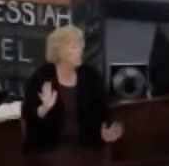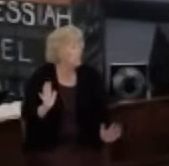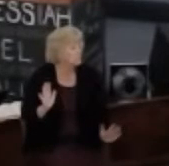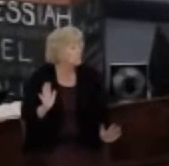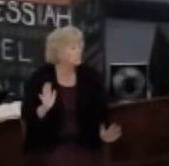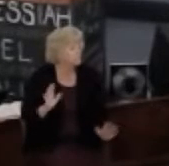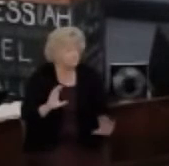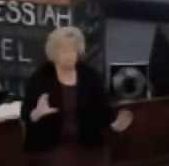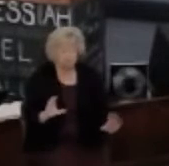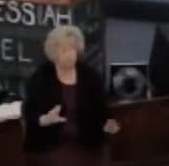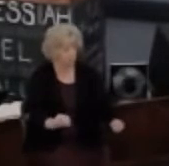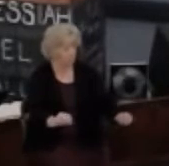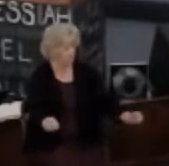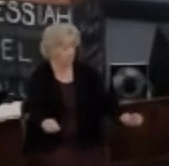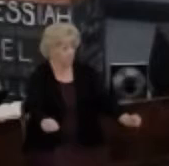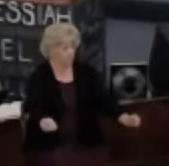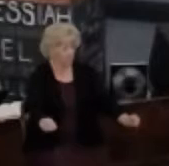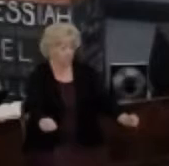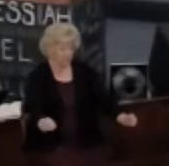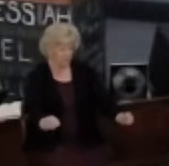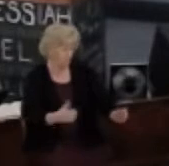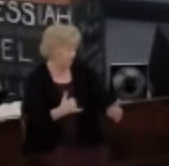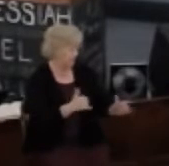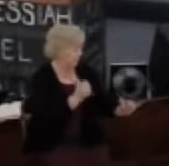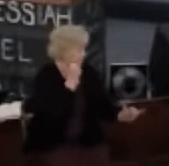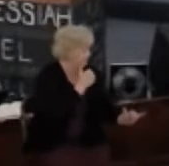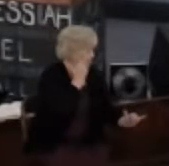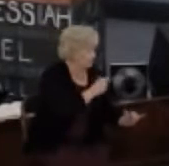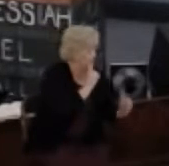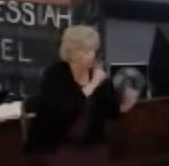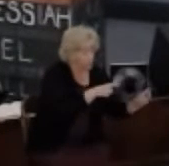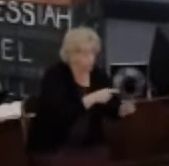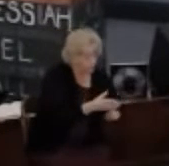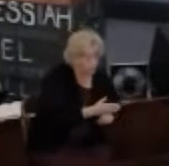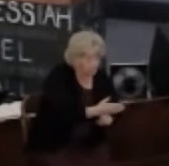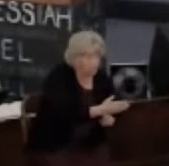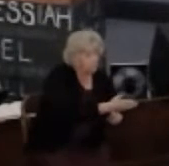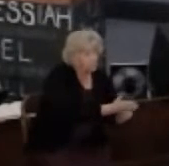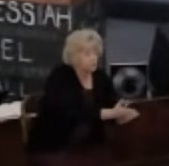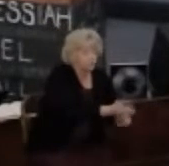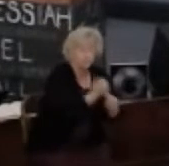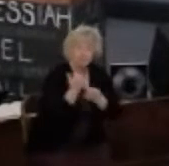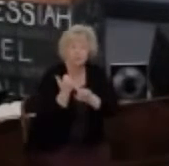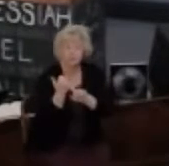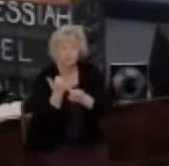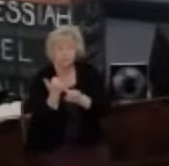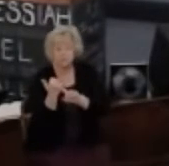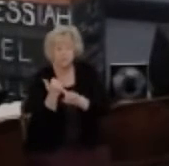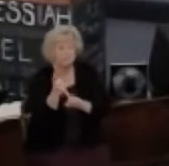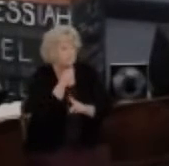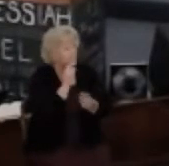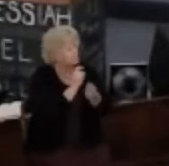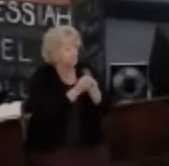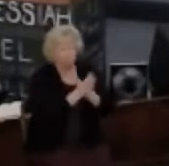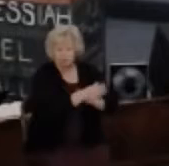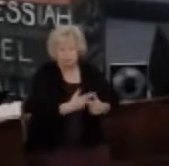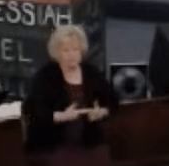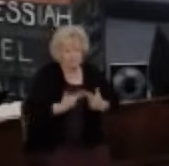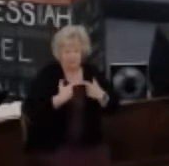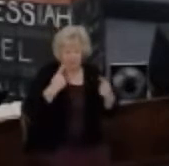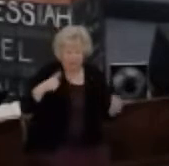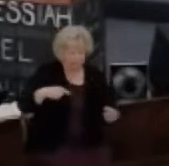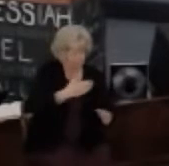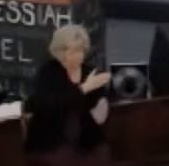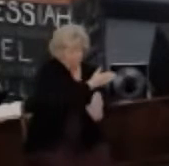going about his everyday normal living. There wasn't much that changed in Peter's life,